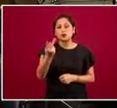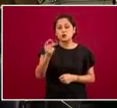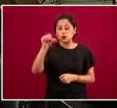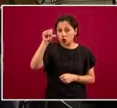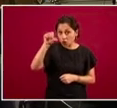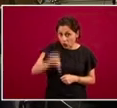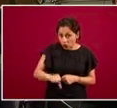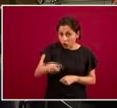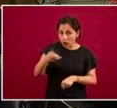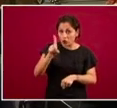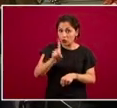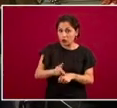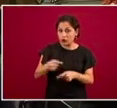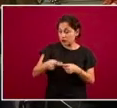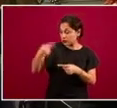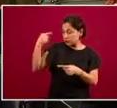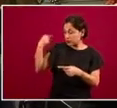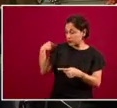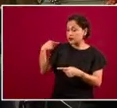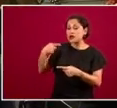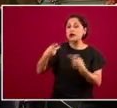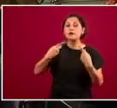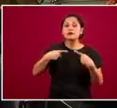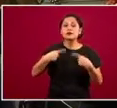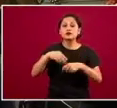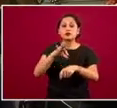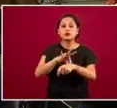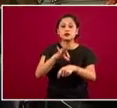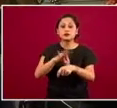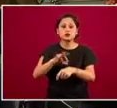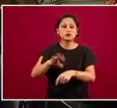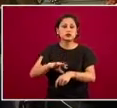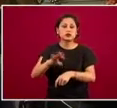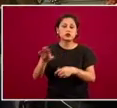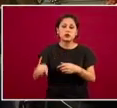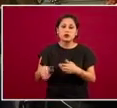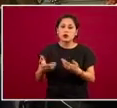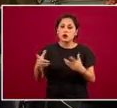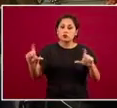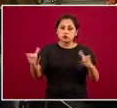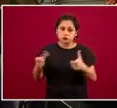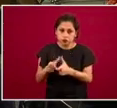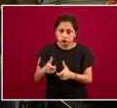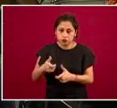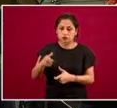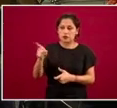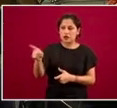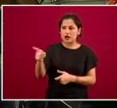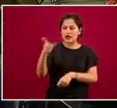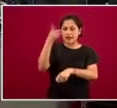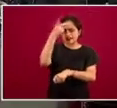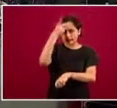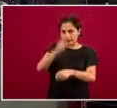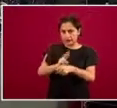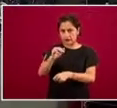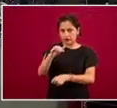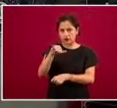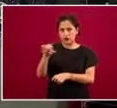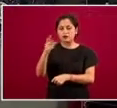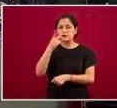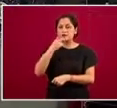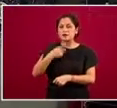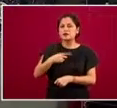Yes, my question would be, what is the deficit, the doctor deficit so far? If last year